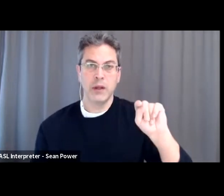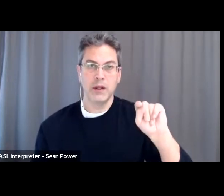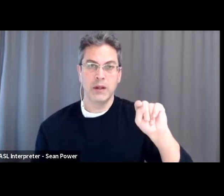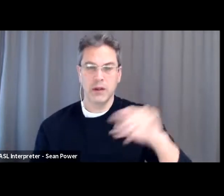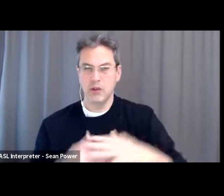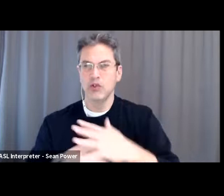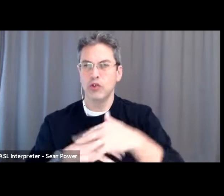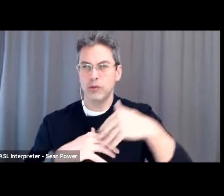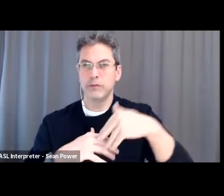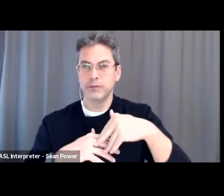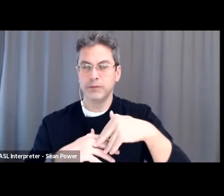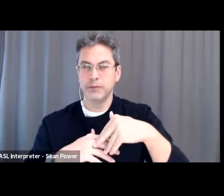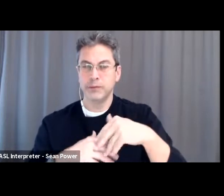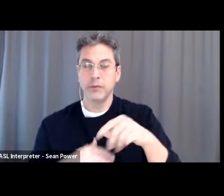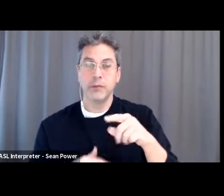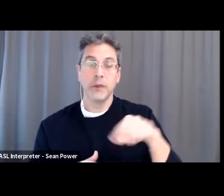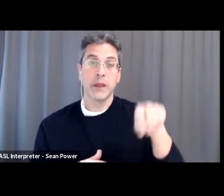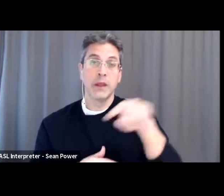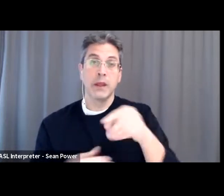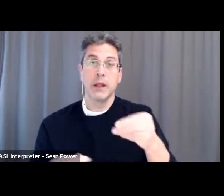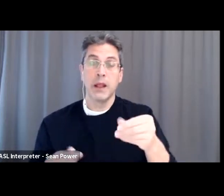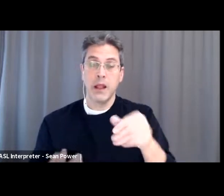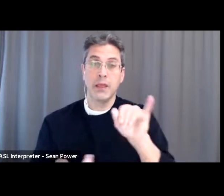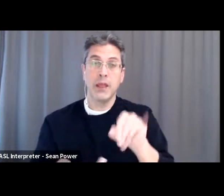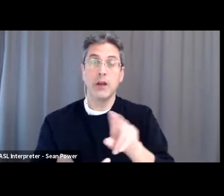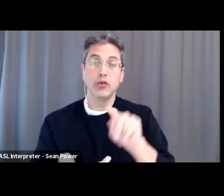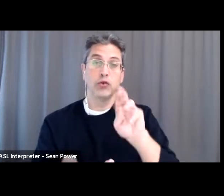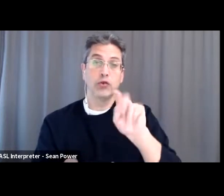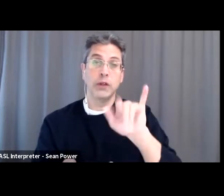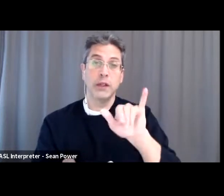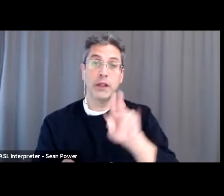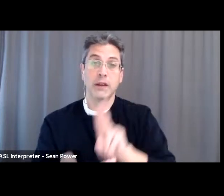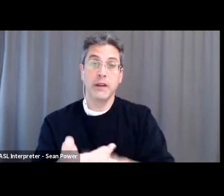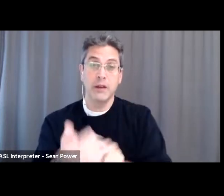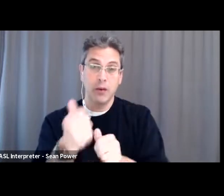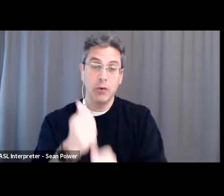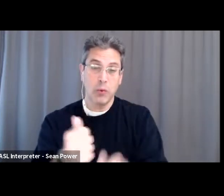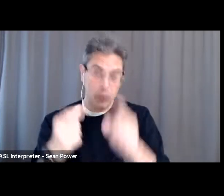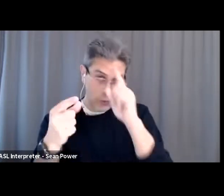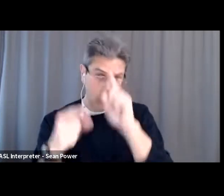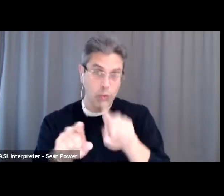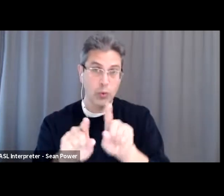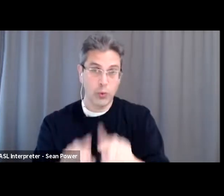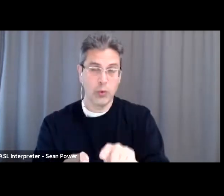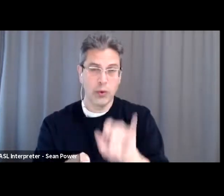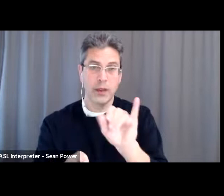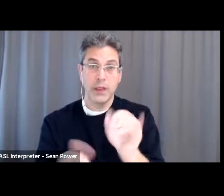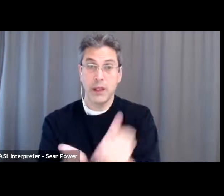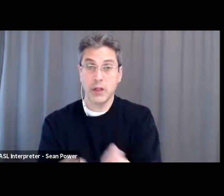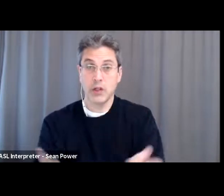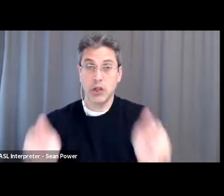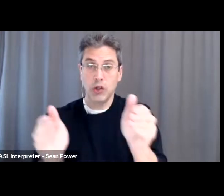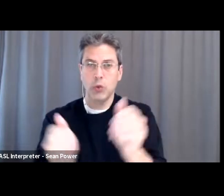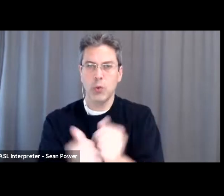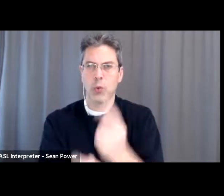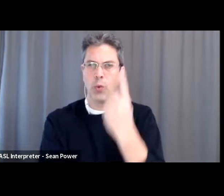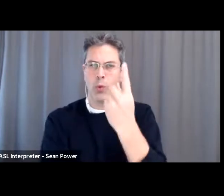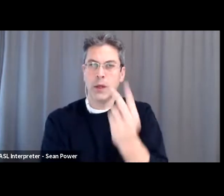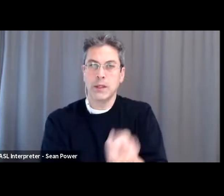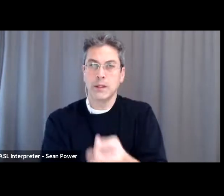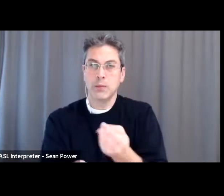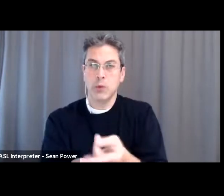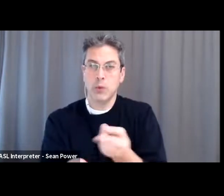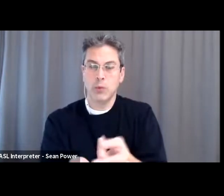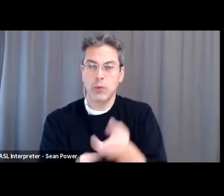is subject to the Dish with One Spoon Wampum Belt Covenant, an agreement to peaceably share and care for the Great